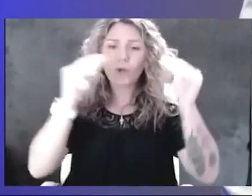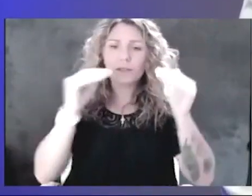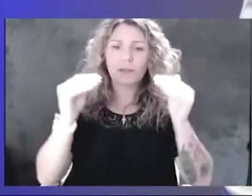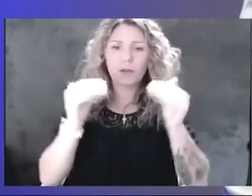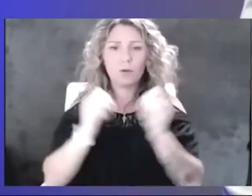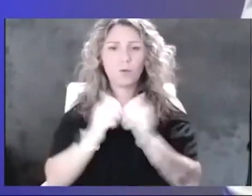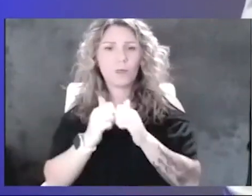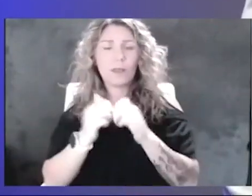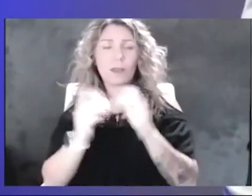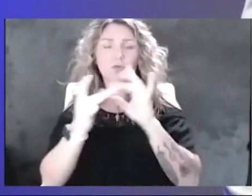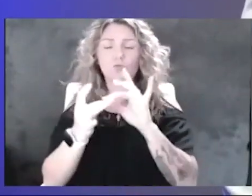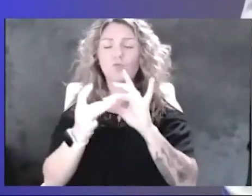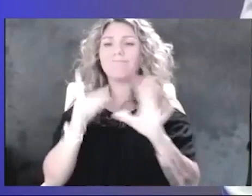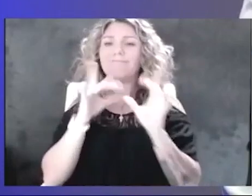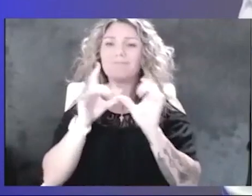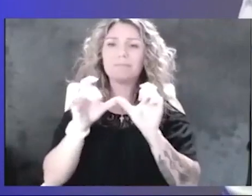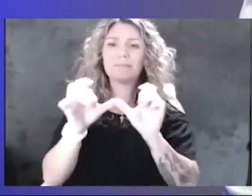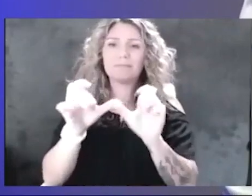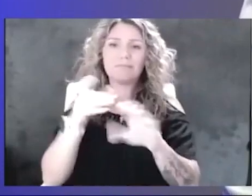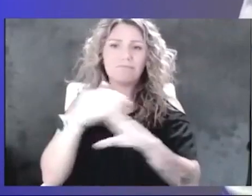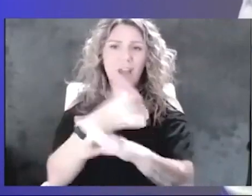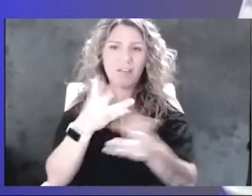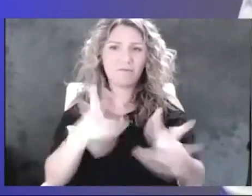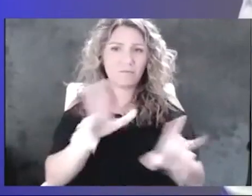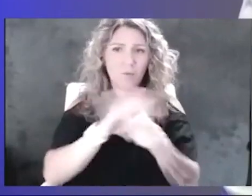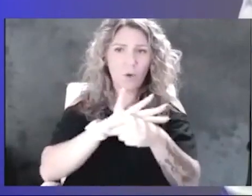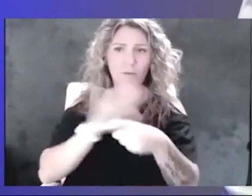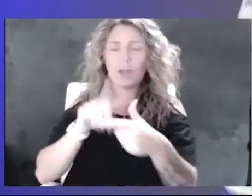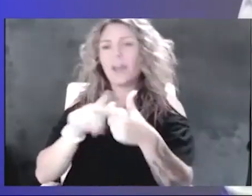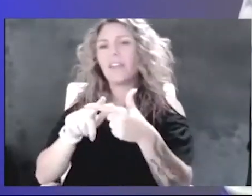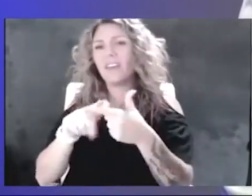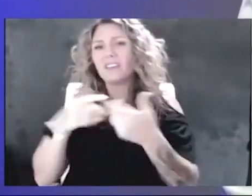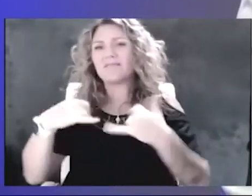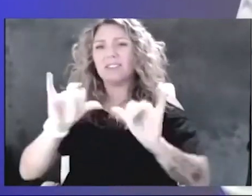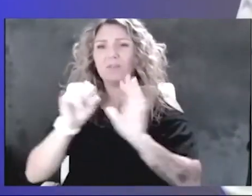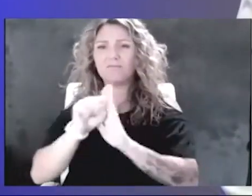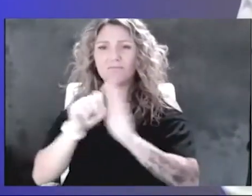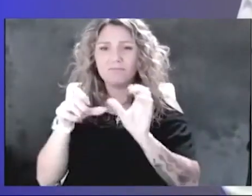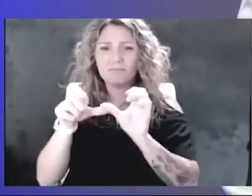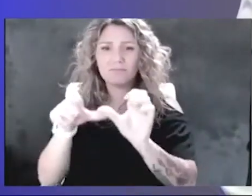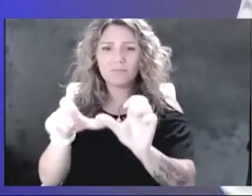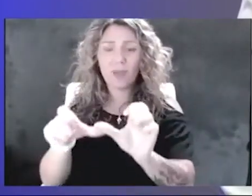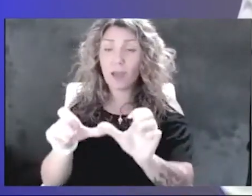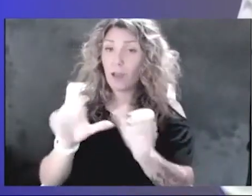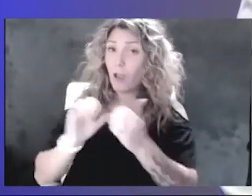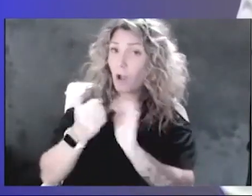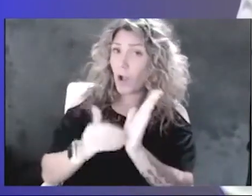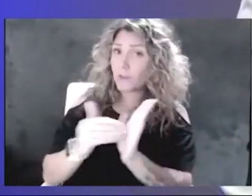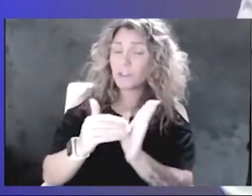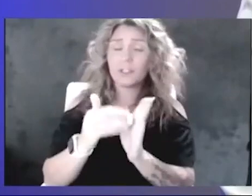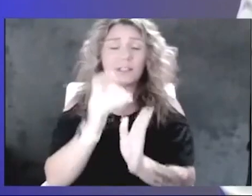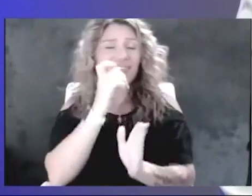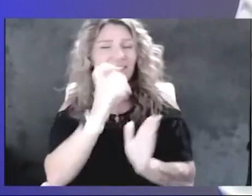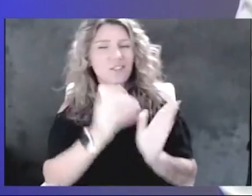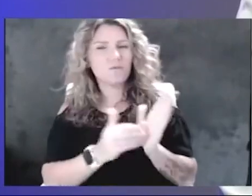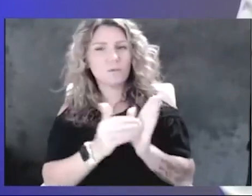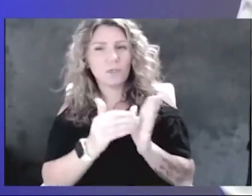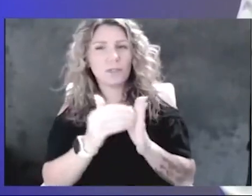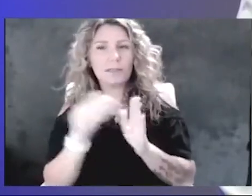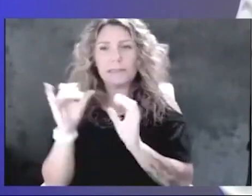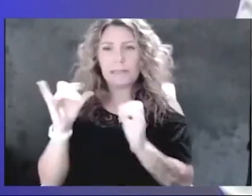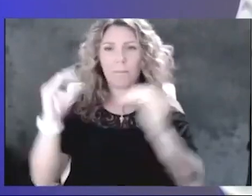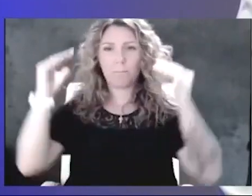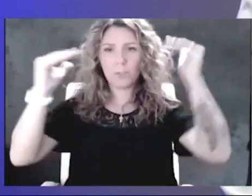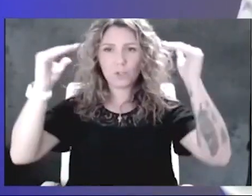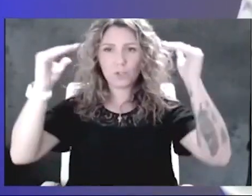So, how often is that? It's probably not as frequently as on the adult side, although, and that's what the numbers